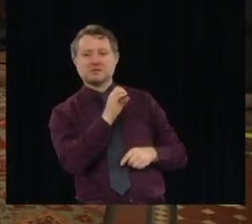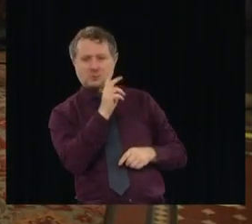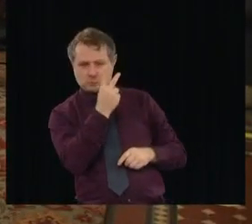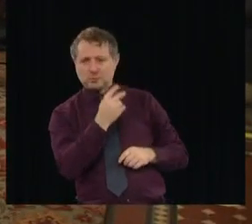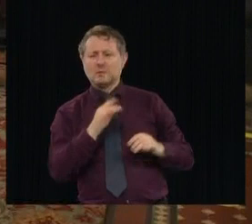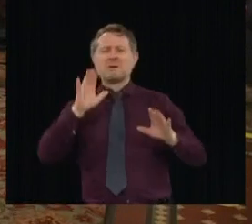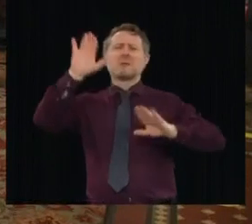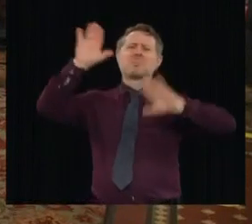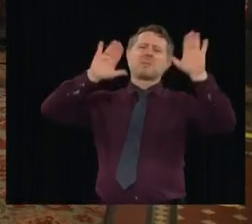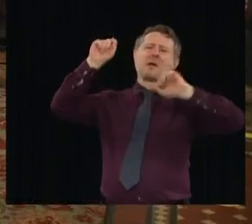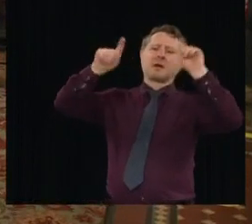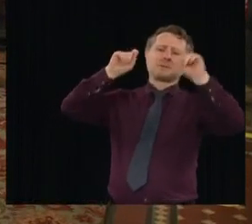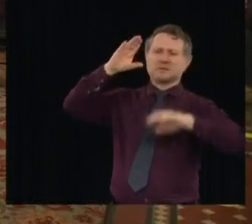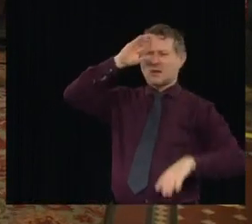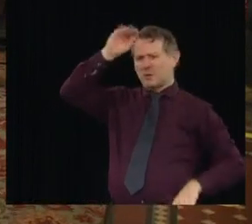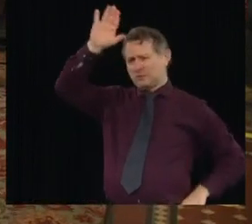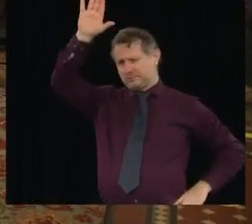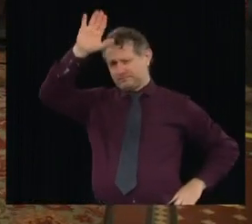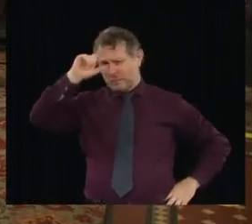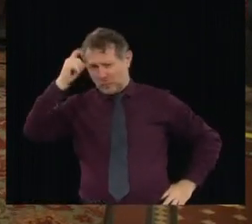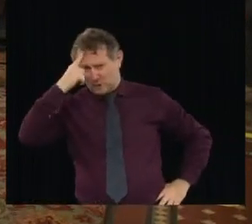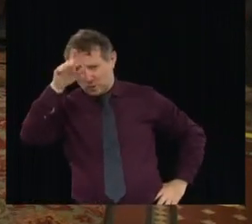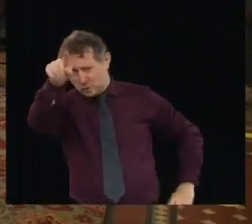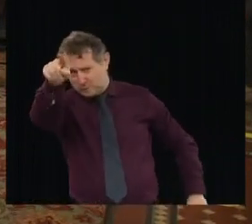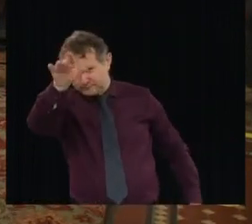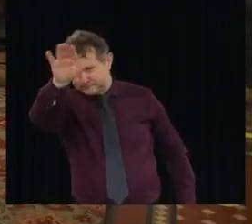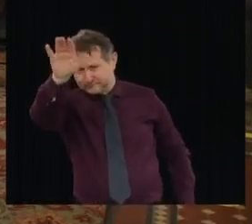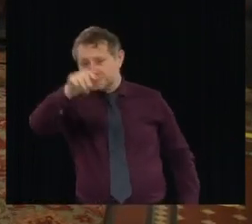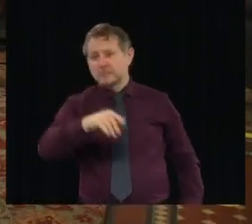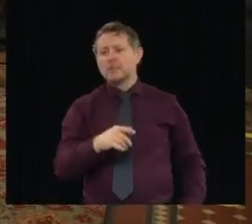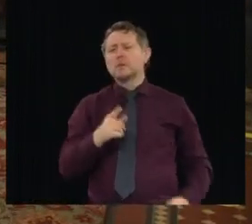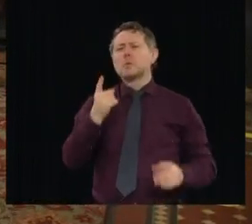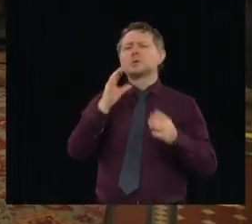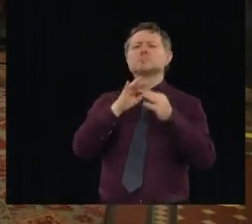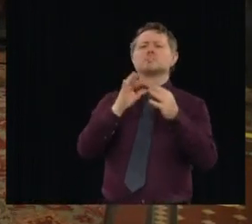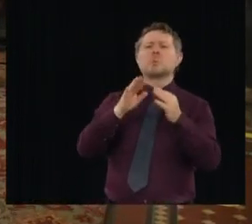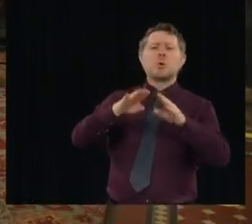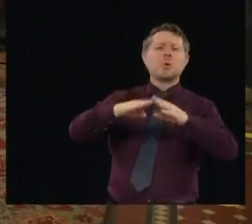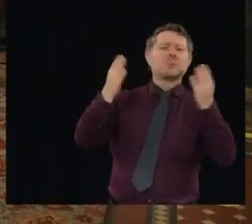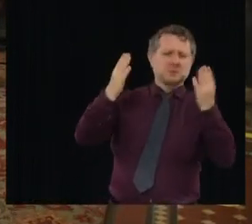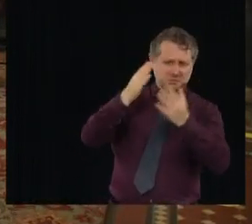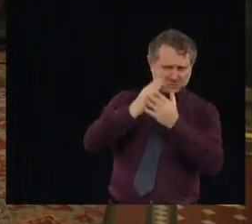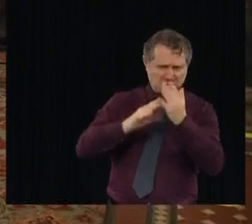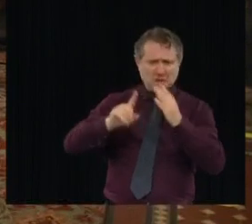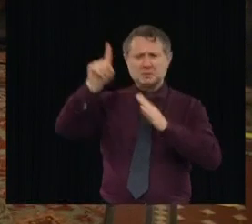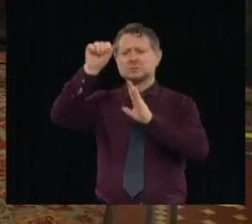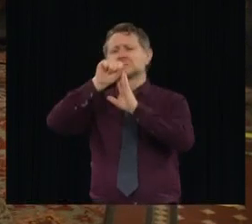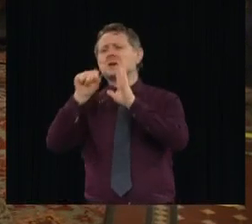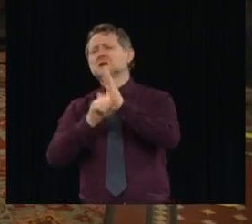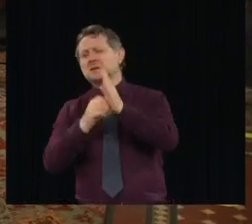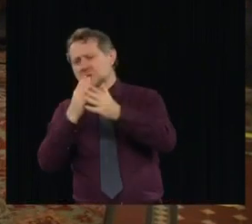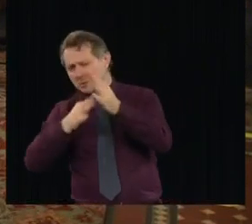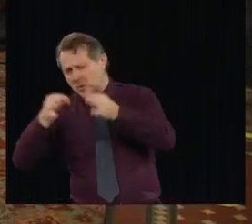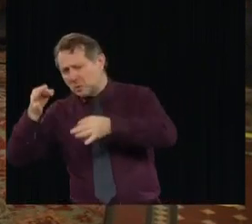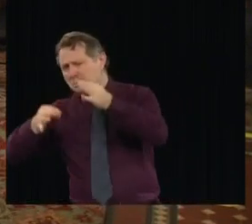Governor, this week the state court system announced that they would be reopening certain upstate courthouses, allowing judges and staff to come